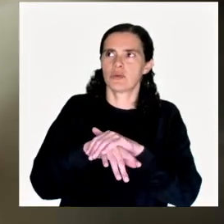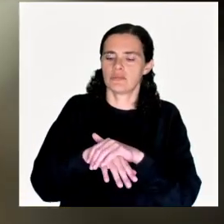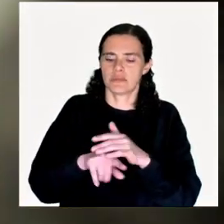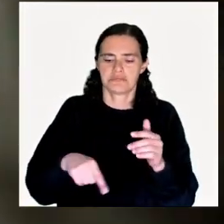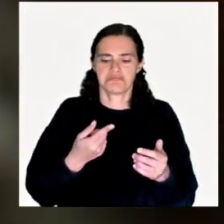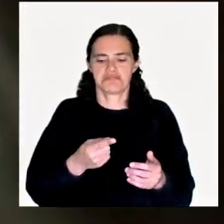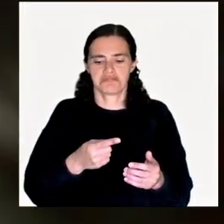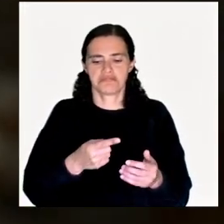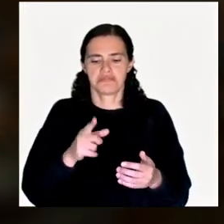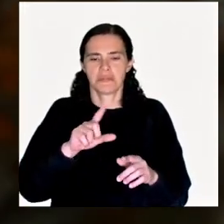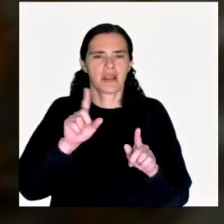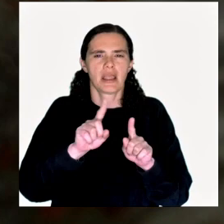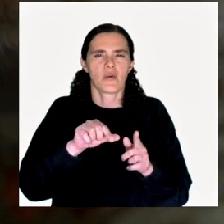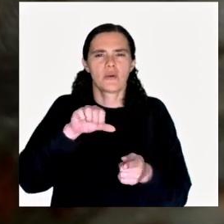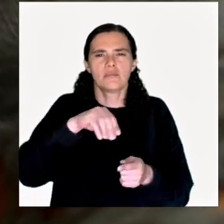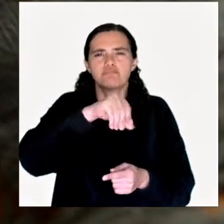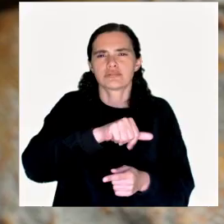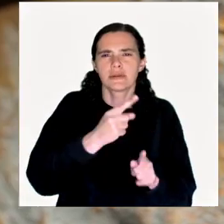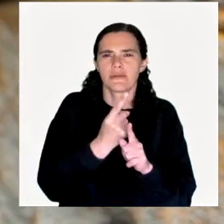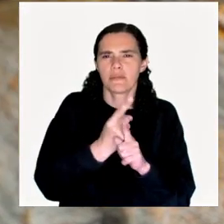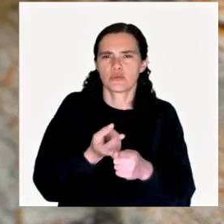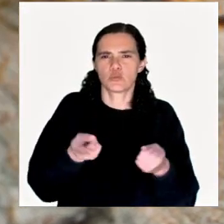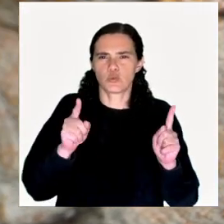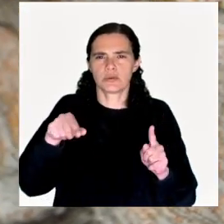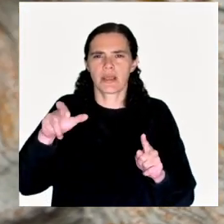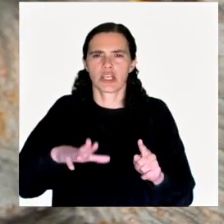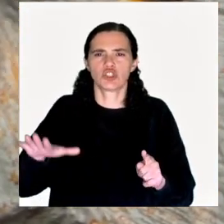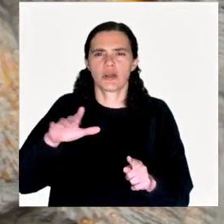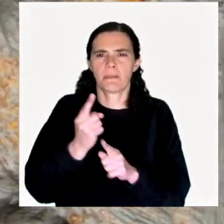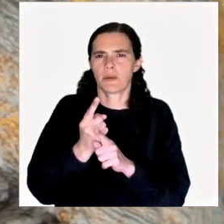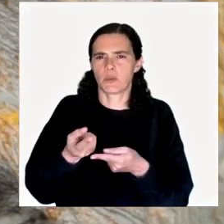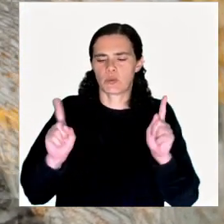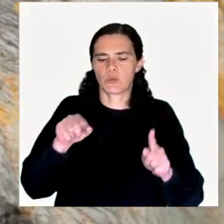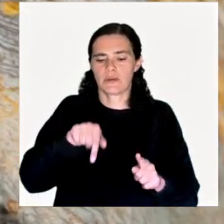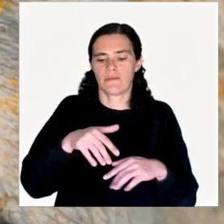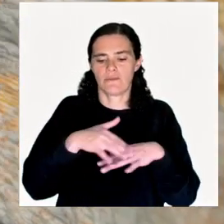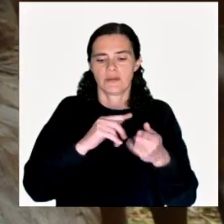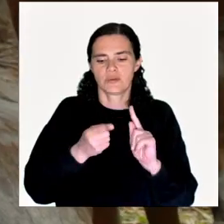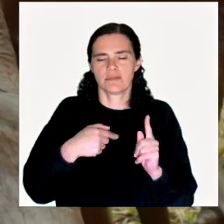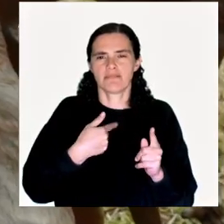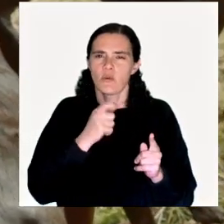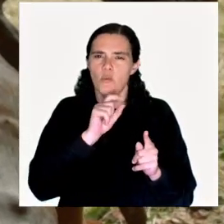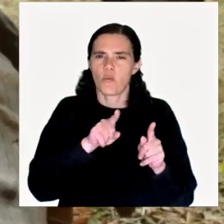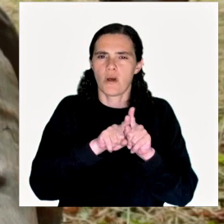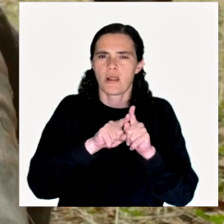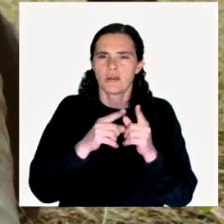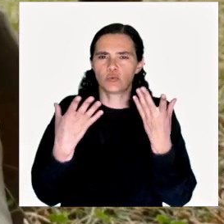come from the same topography, from the same region. By doing so, he's creating an hybrid